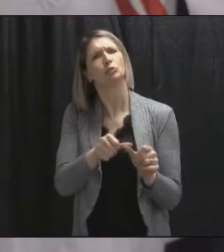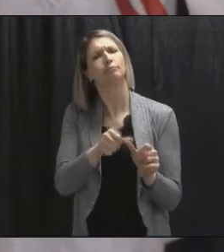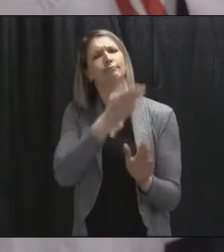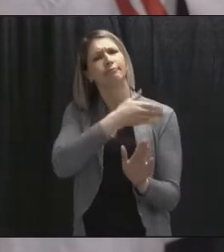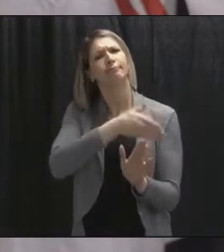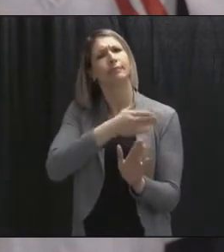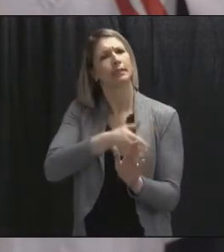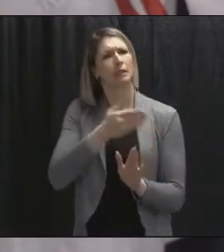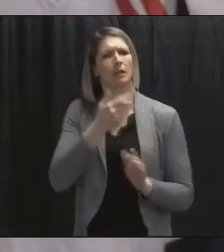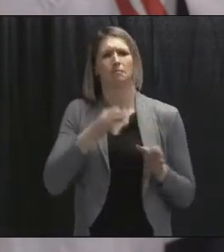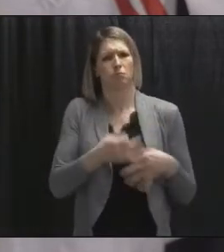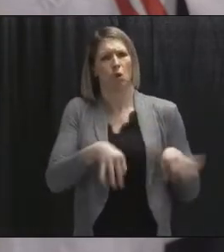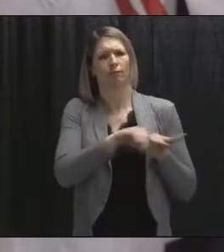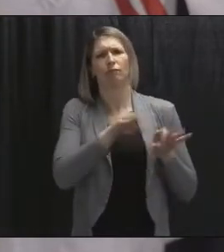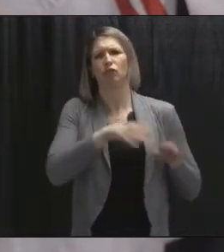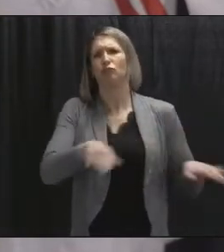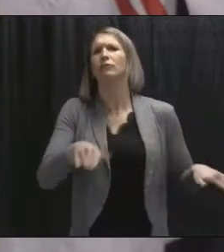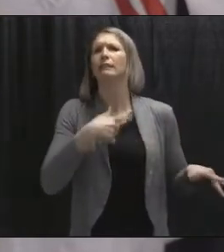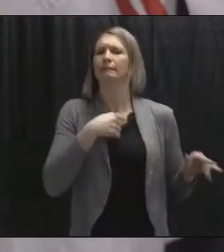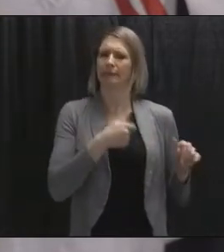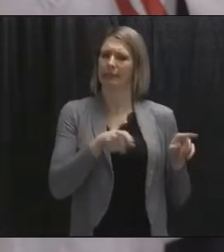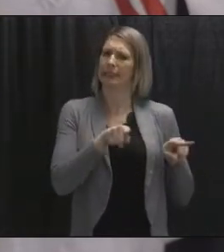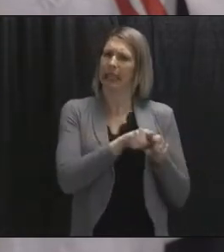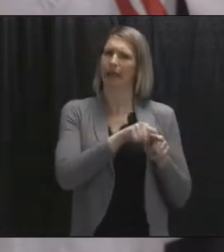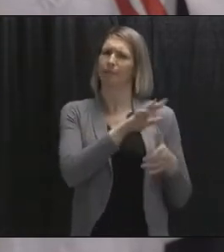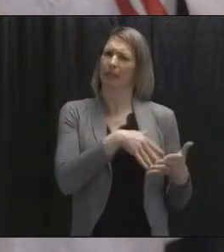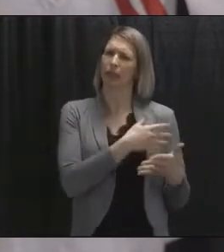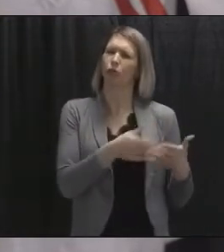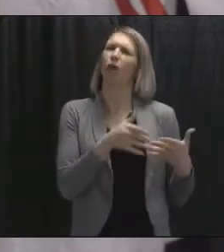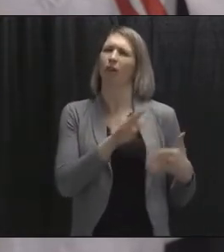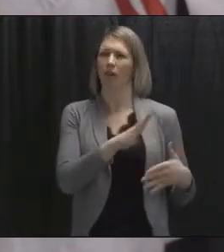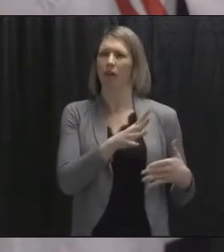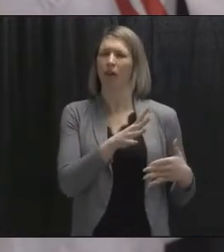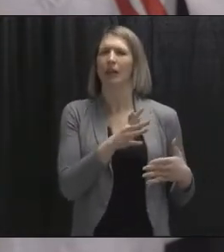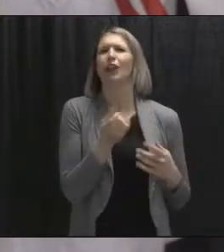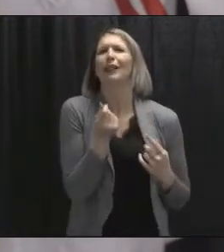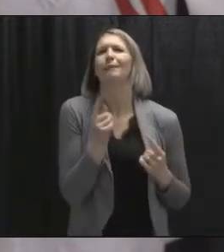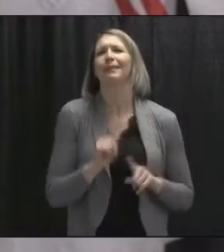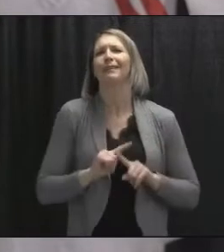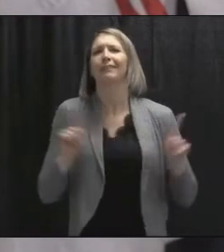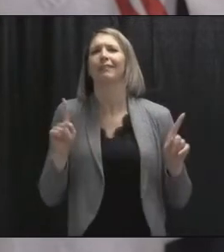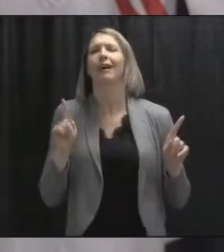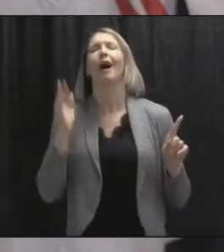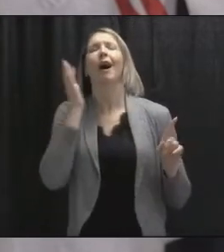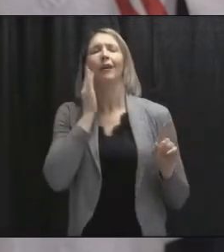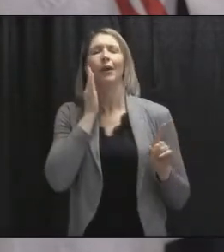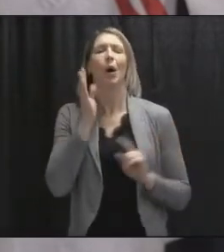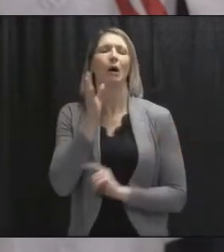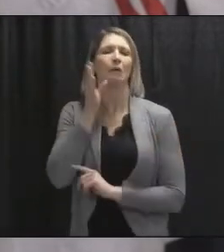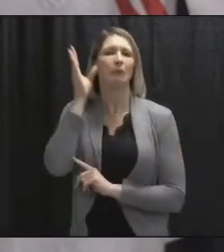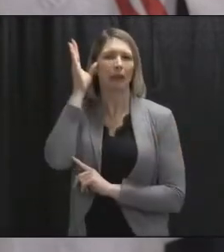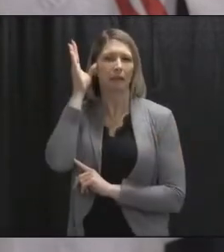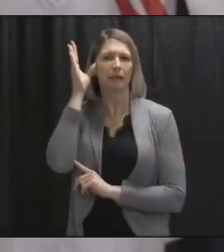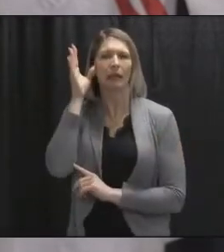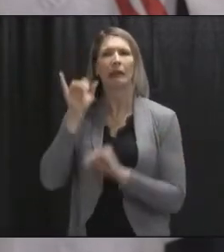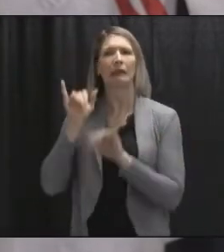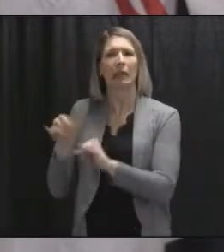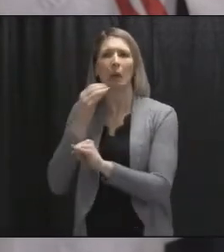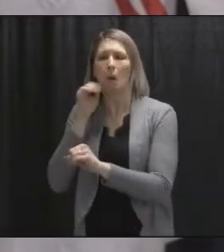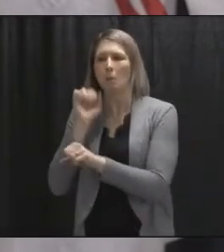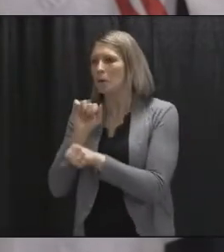through technology. And while it may be difficult to do for parents working at home, Try to take 20 minutes to do something of your